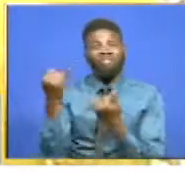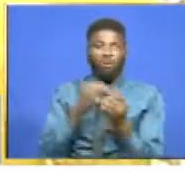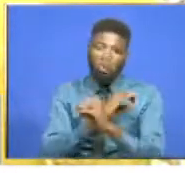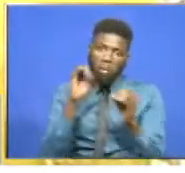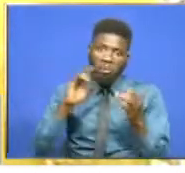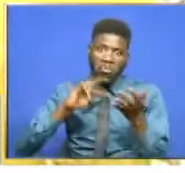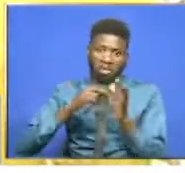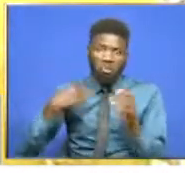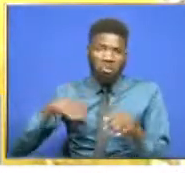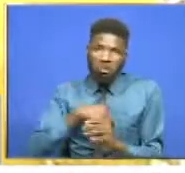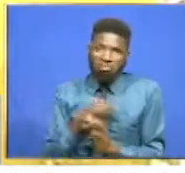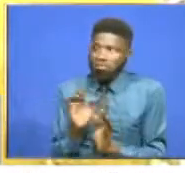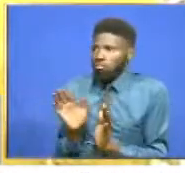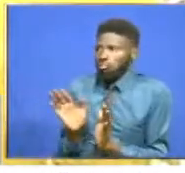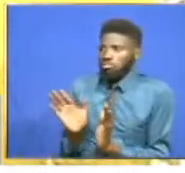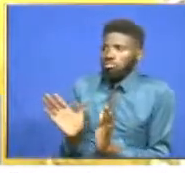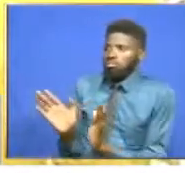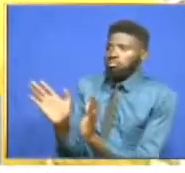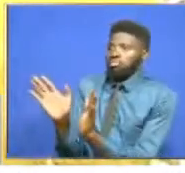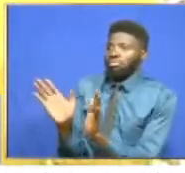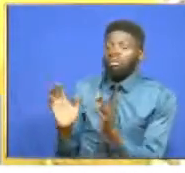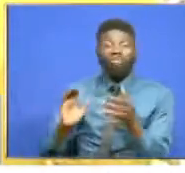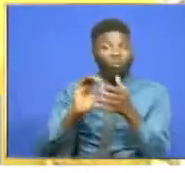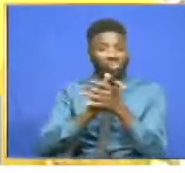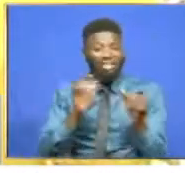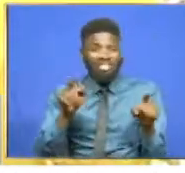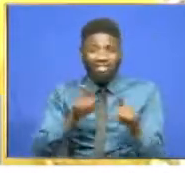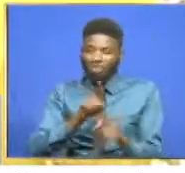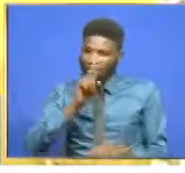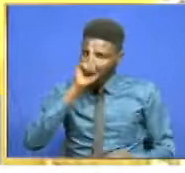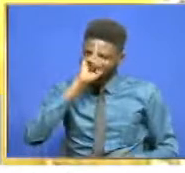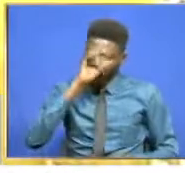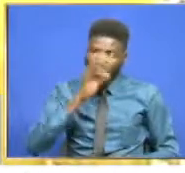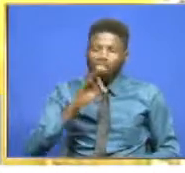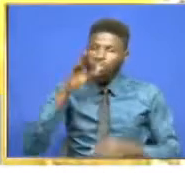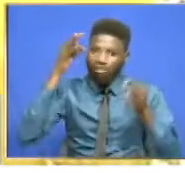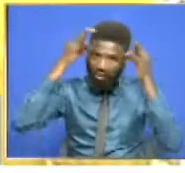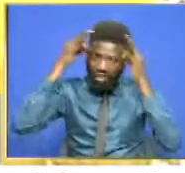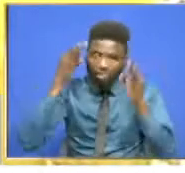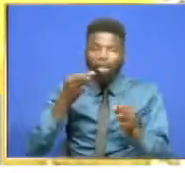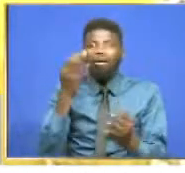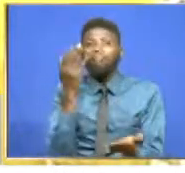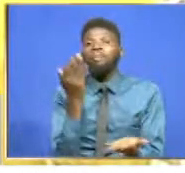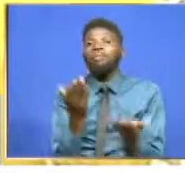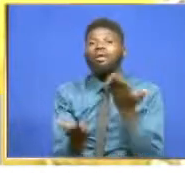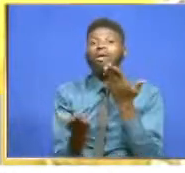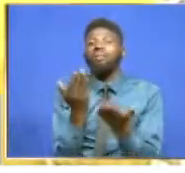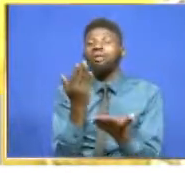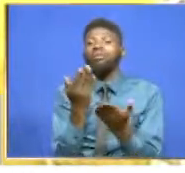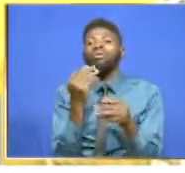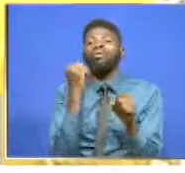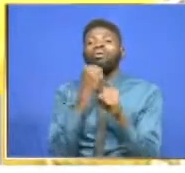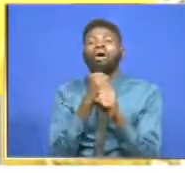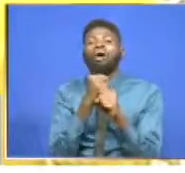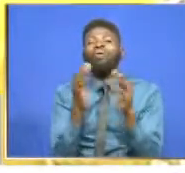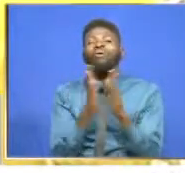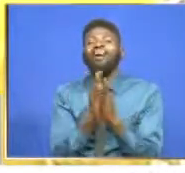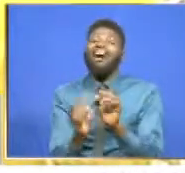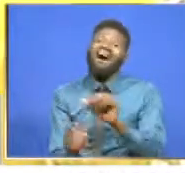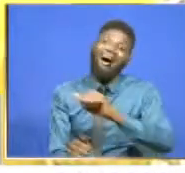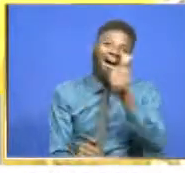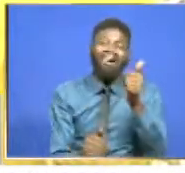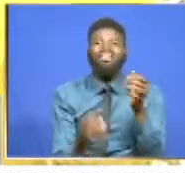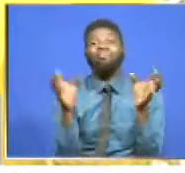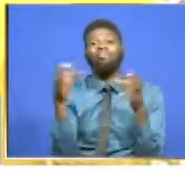right now. Again, Jubilee means serious decisions to go and probably form alliances with other parties without having an